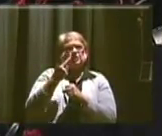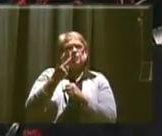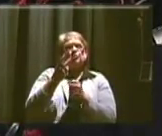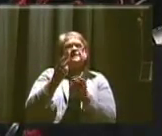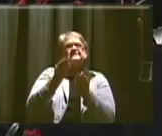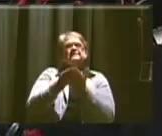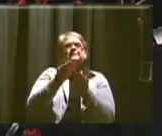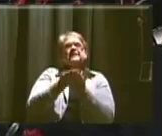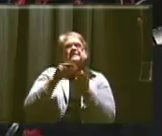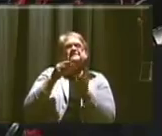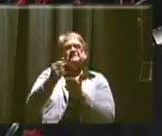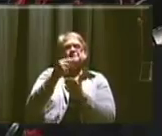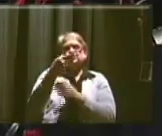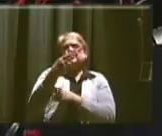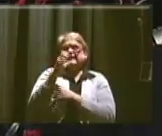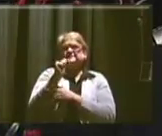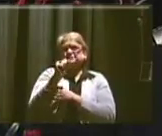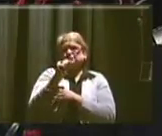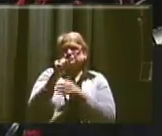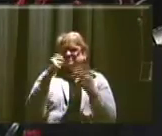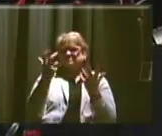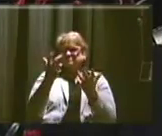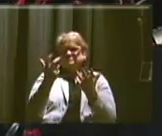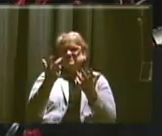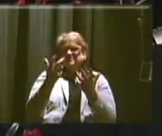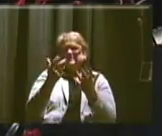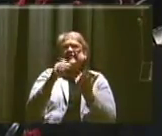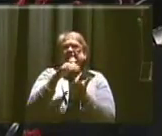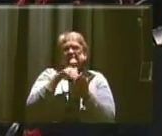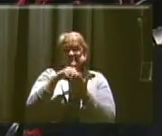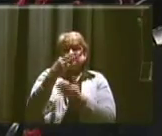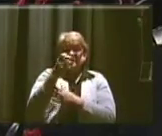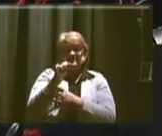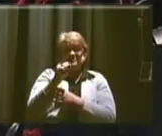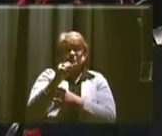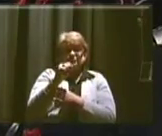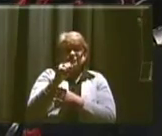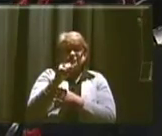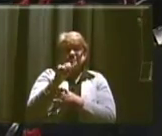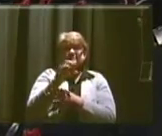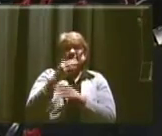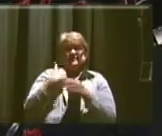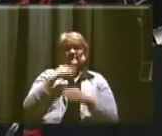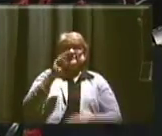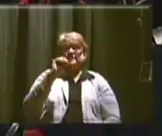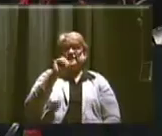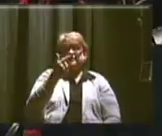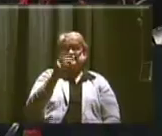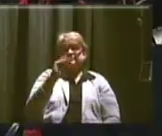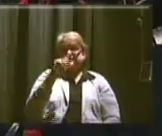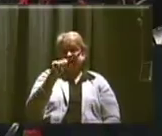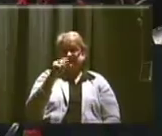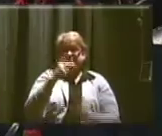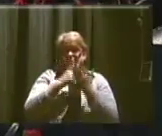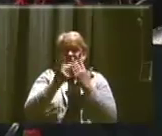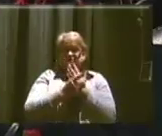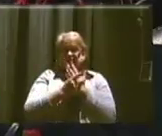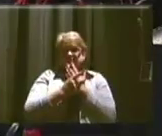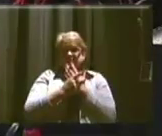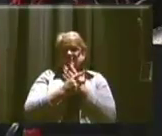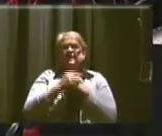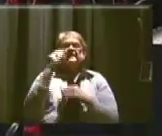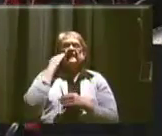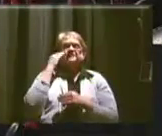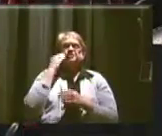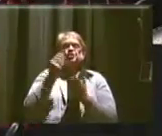high schools, particularly to schools like a Central High School that has a magnet program. So I would like to know the money that has come